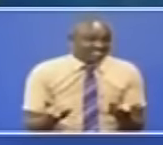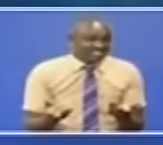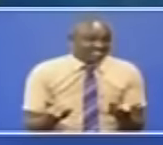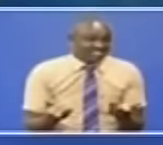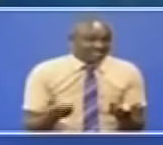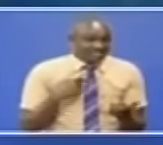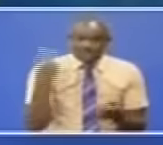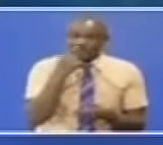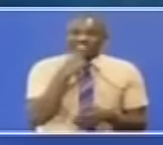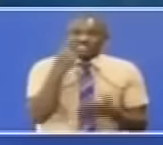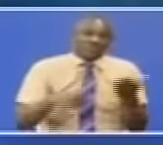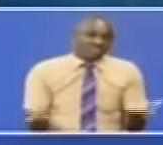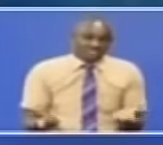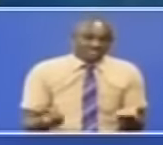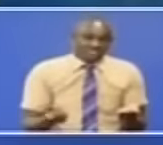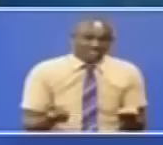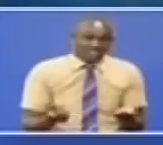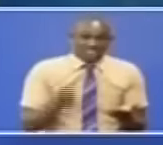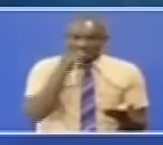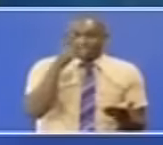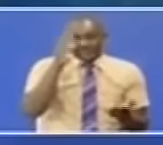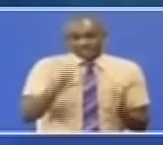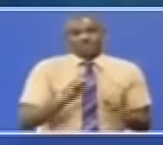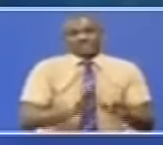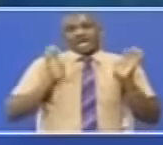I can only say one is in denial.